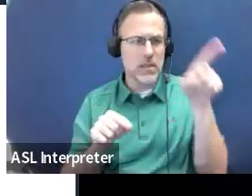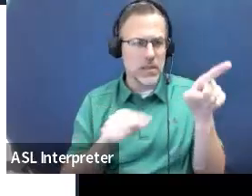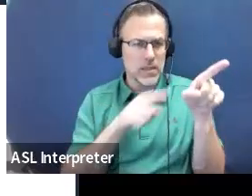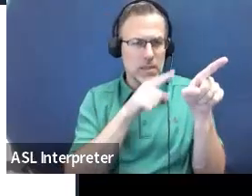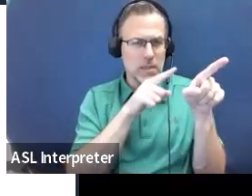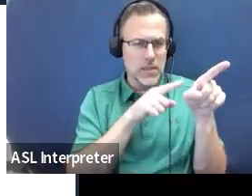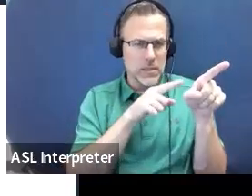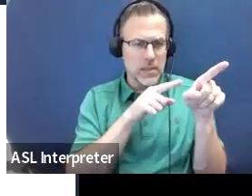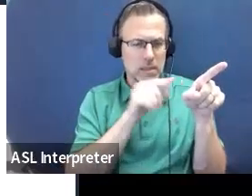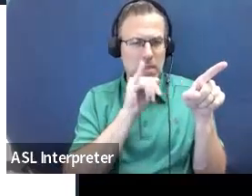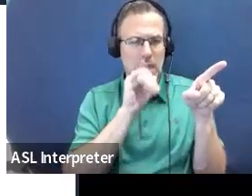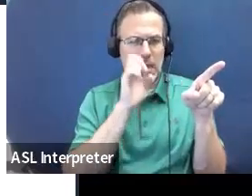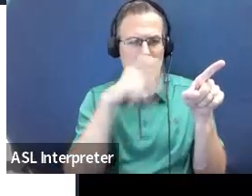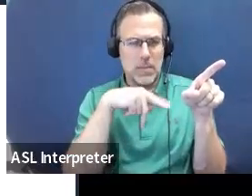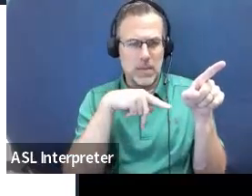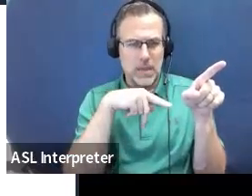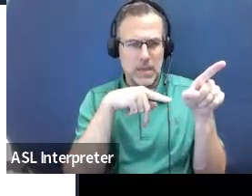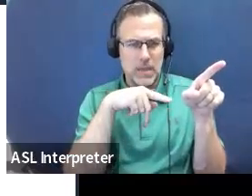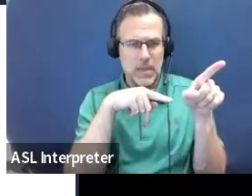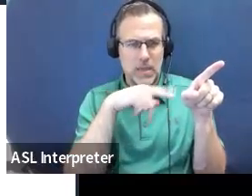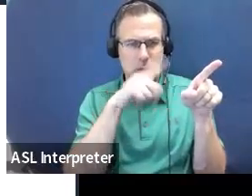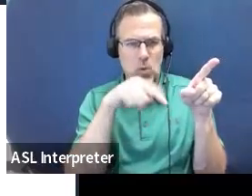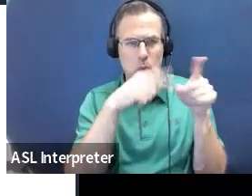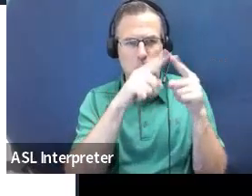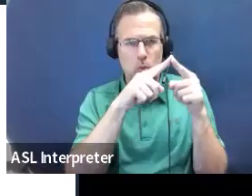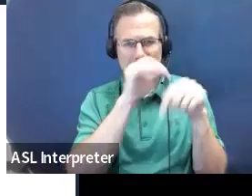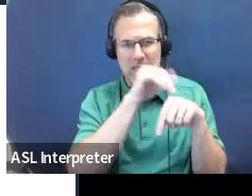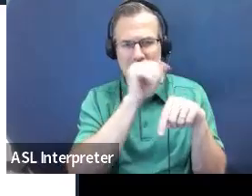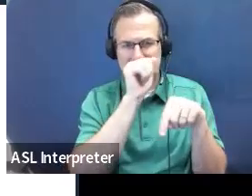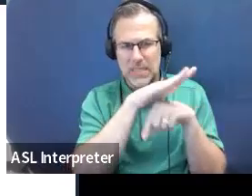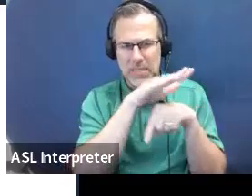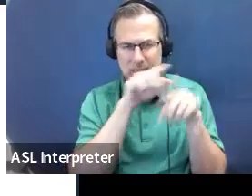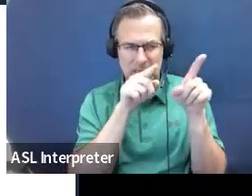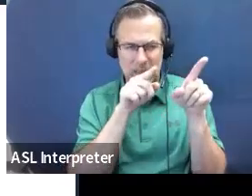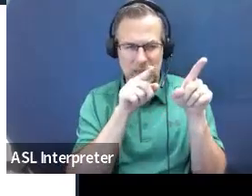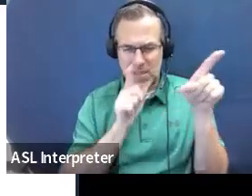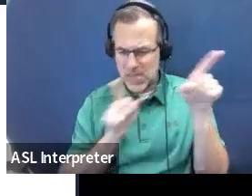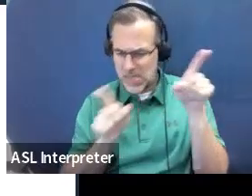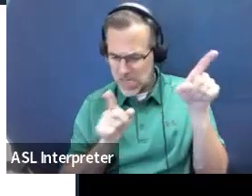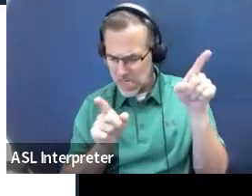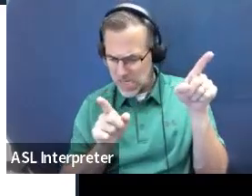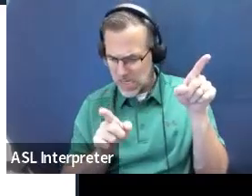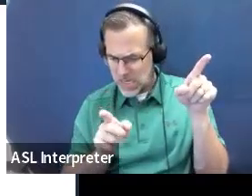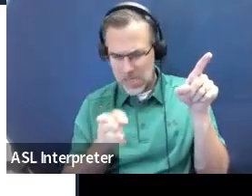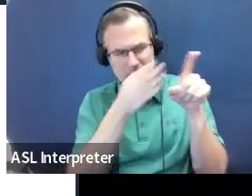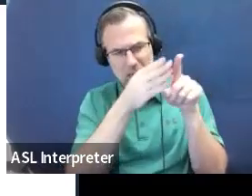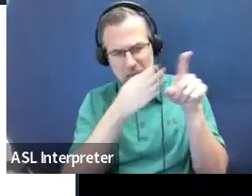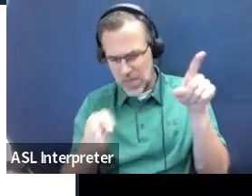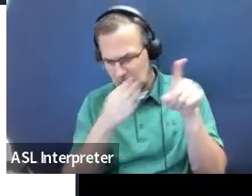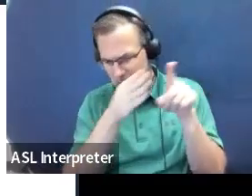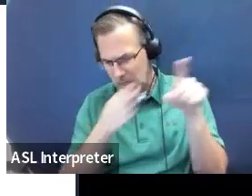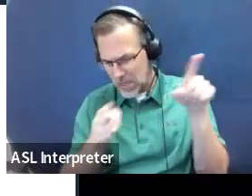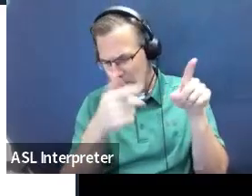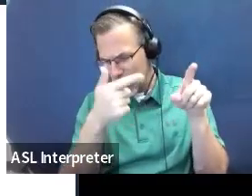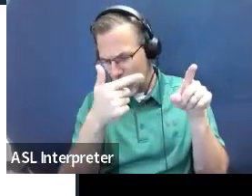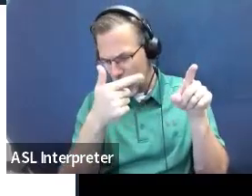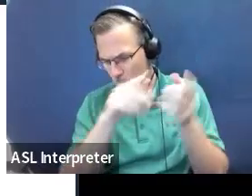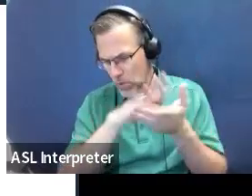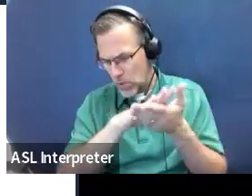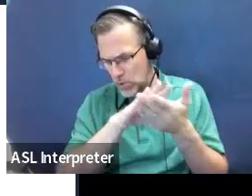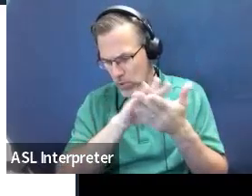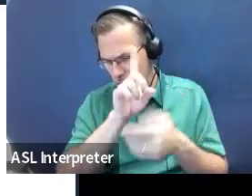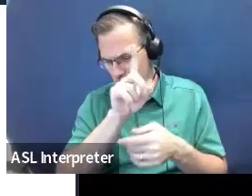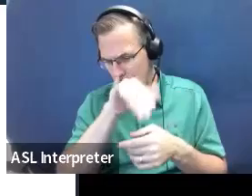date IEP sent to parent documented on the IEP to make sure it's within 21 school days. Now, a big thing that